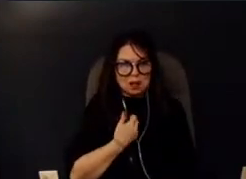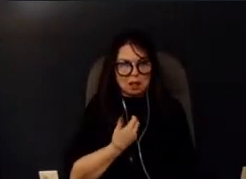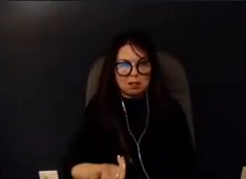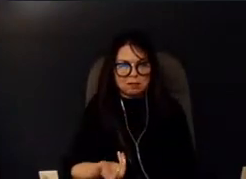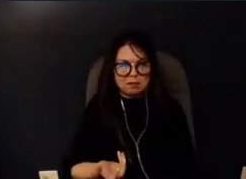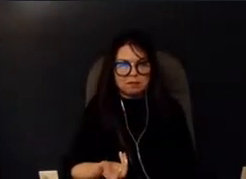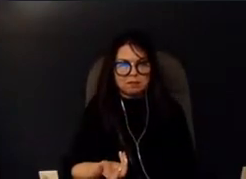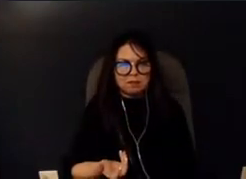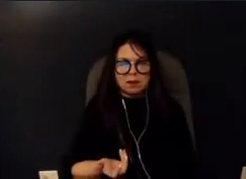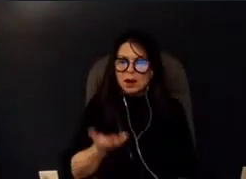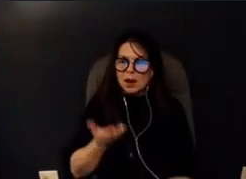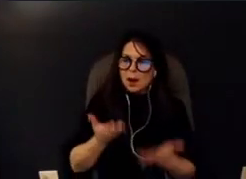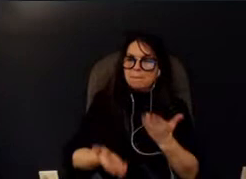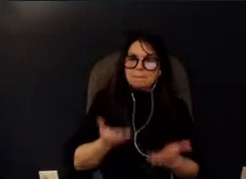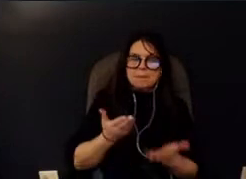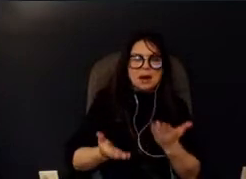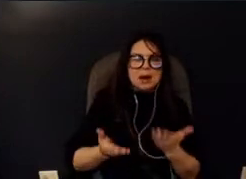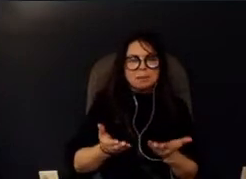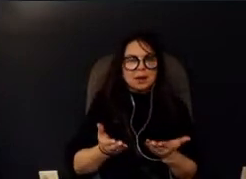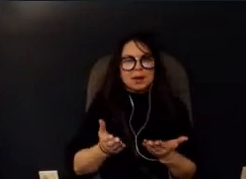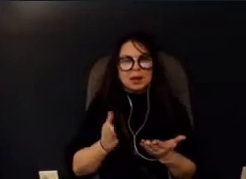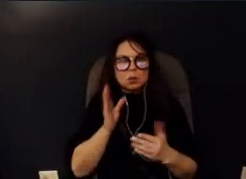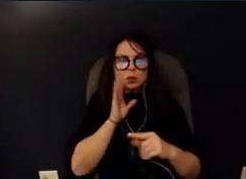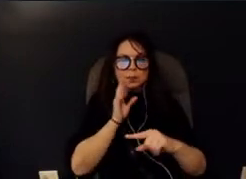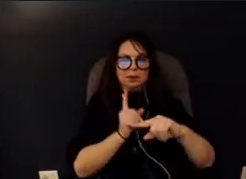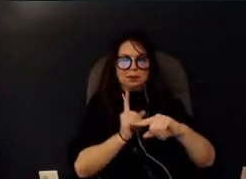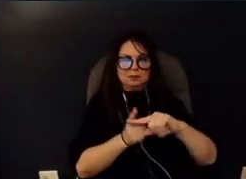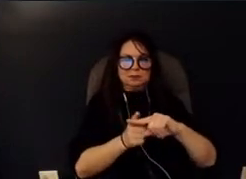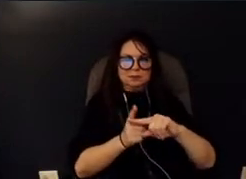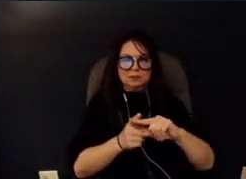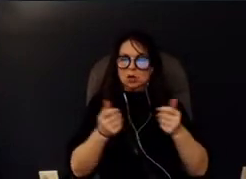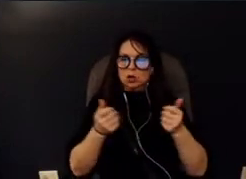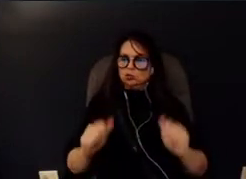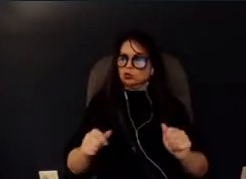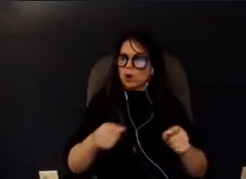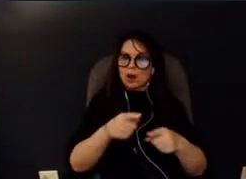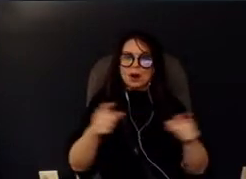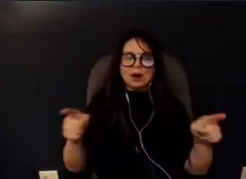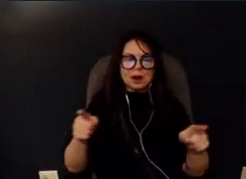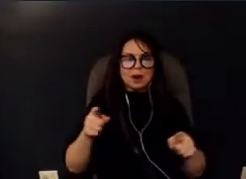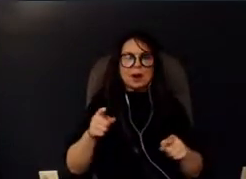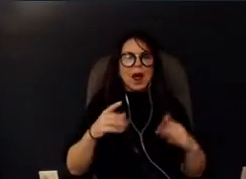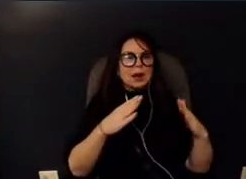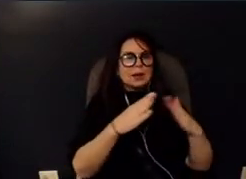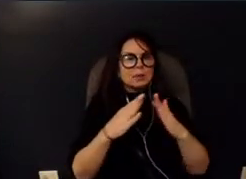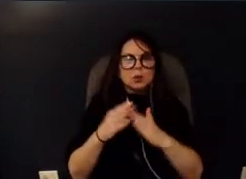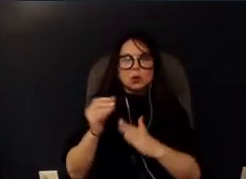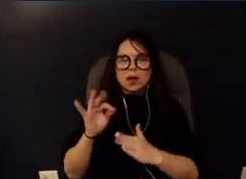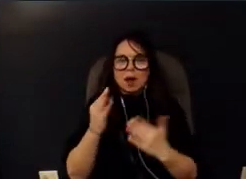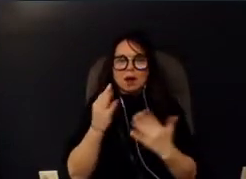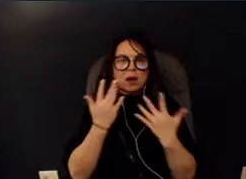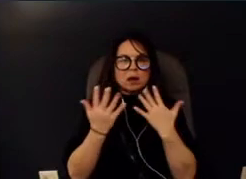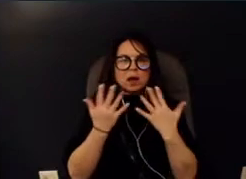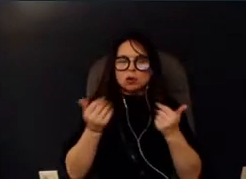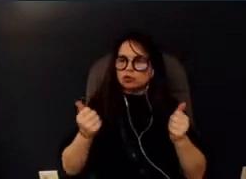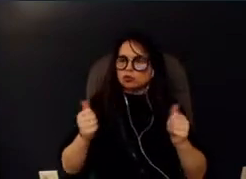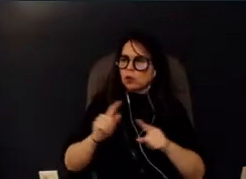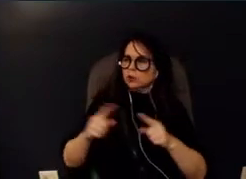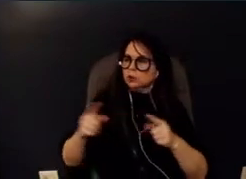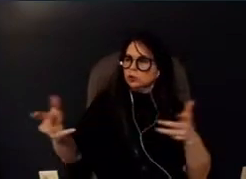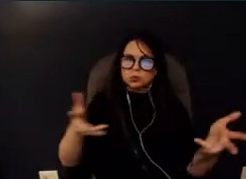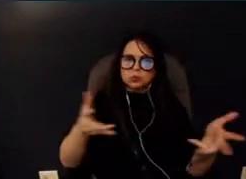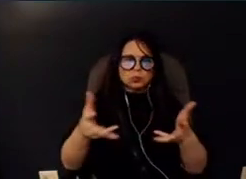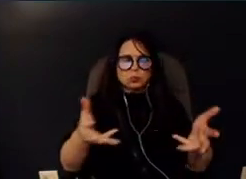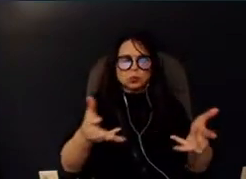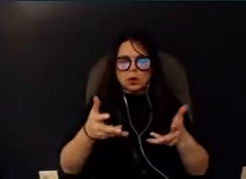center the voices of all communities of color in these discussions and ask our white allies